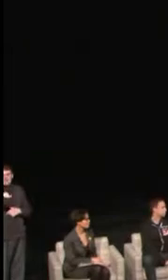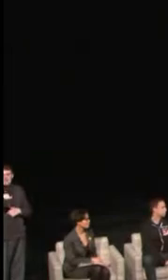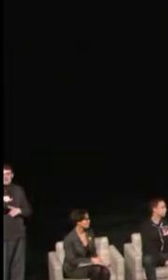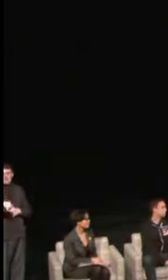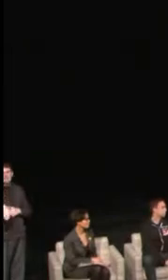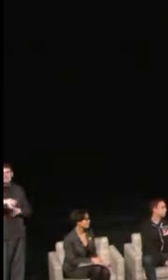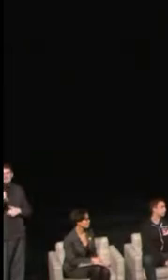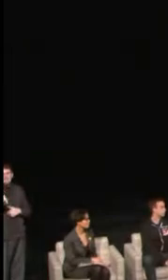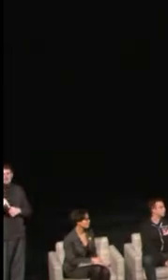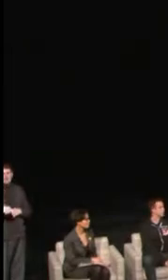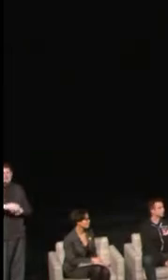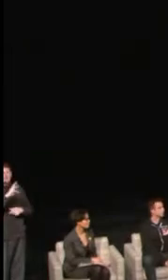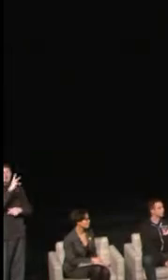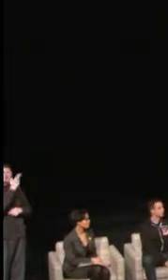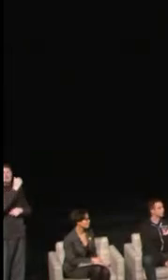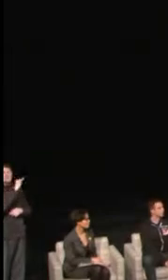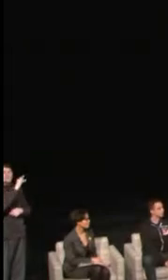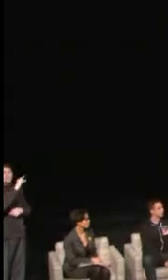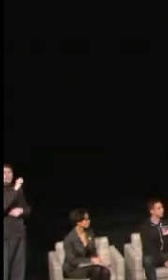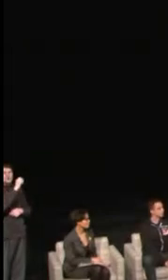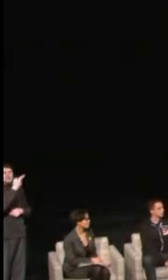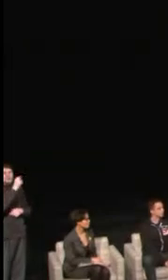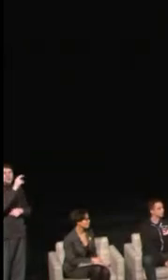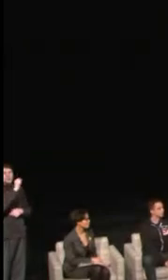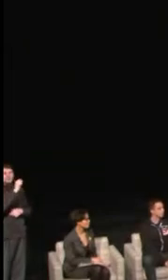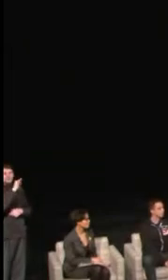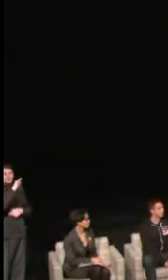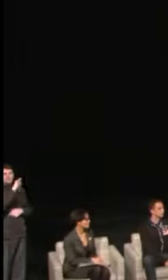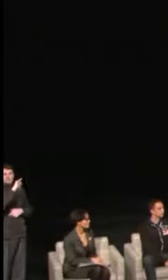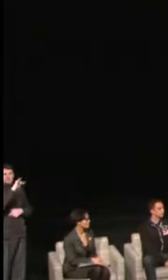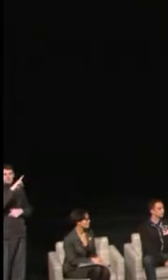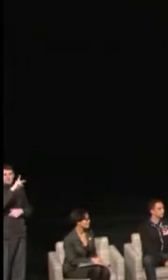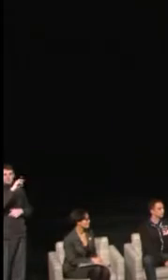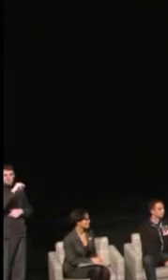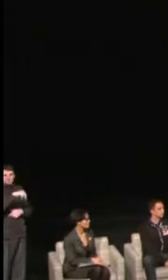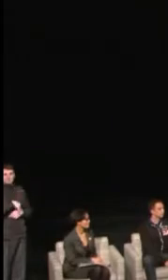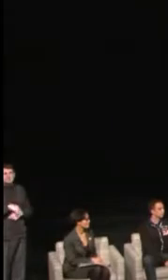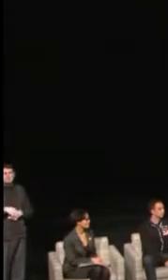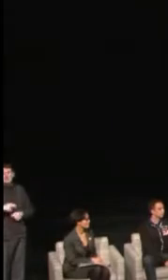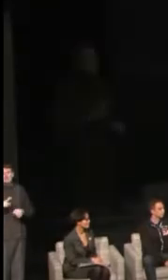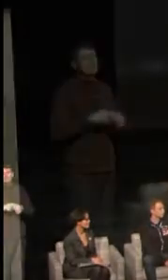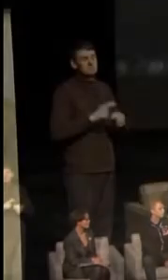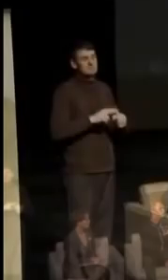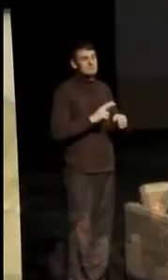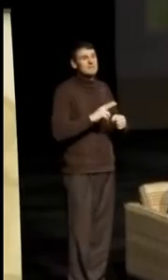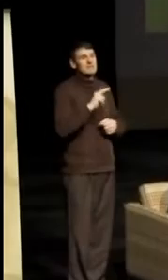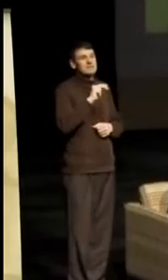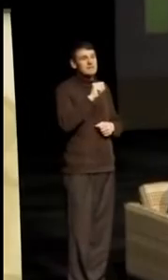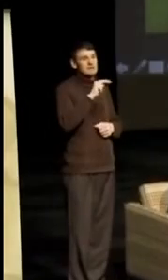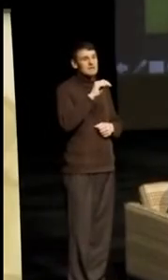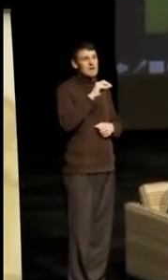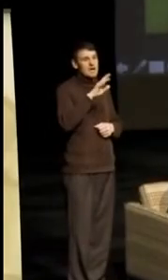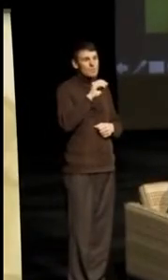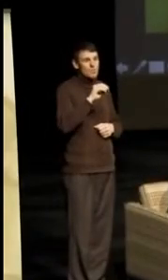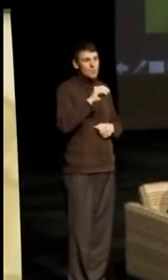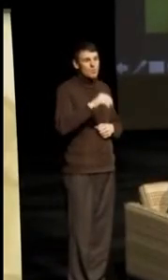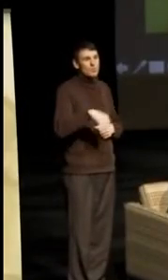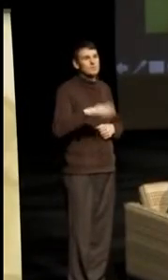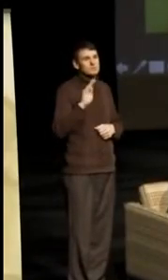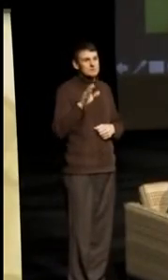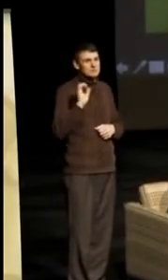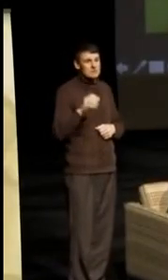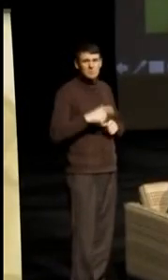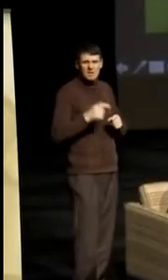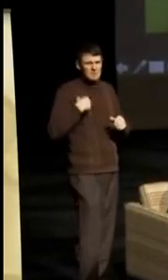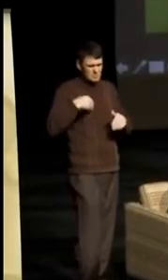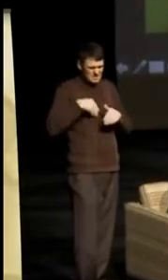in Yukon, and Nanaimo in British Columbia. In the lobby when you first came in, you may have seen the model